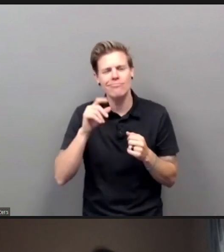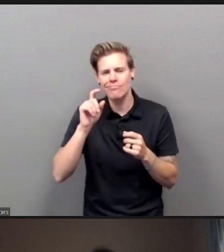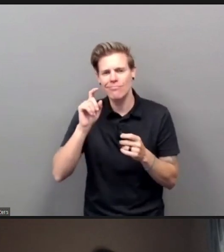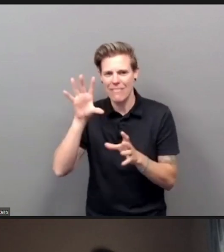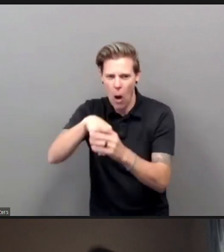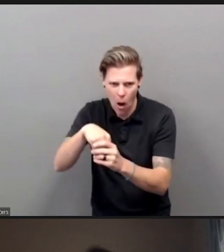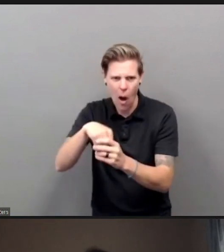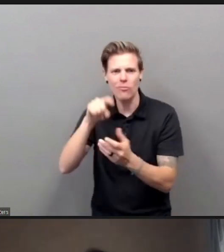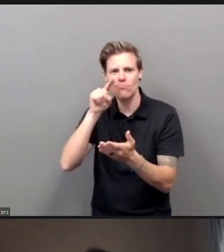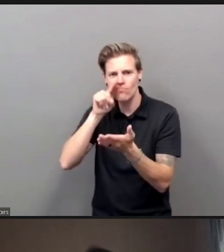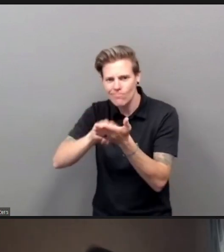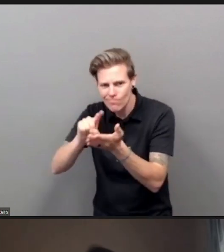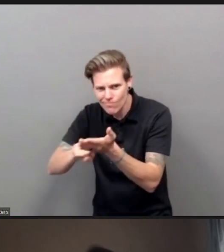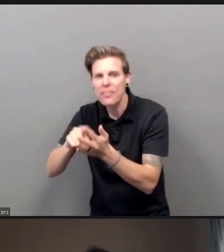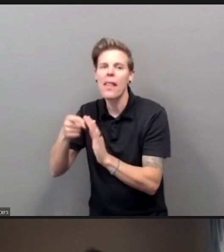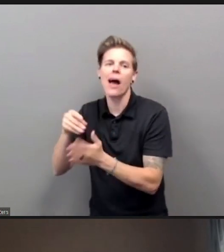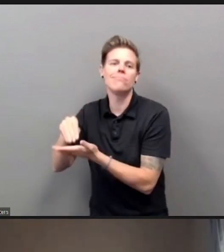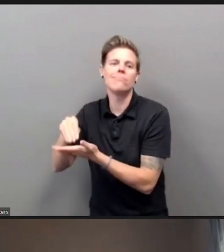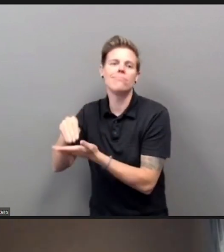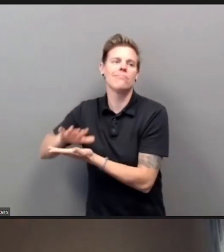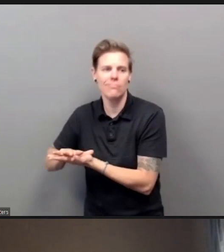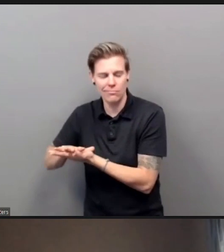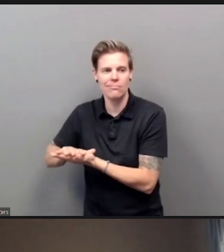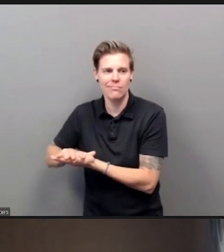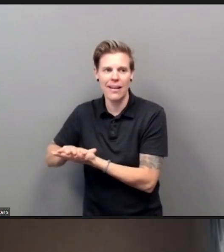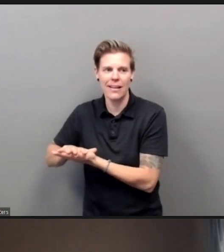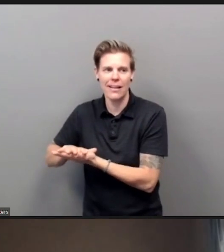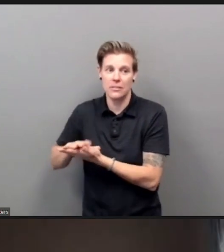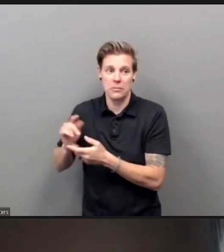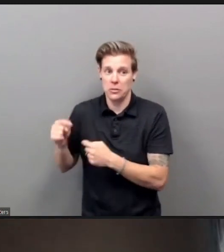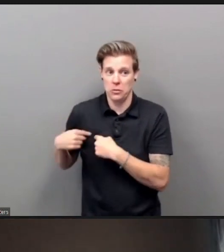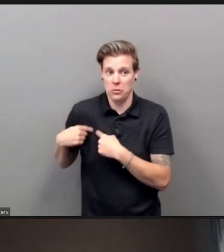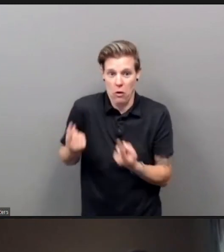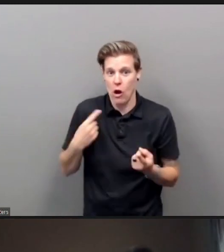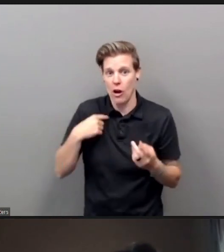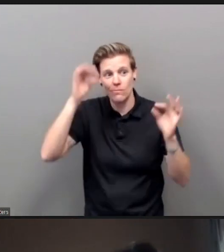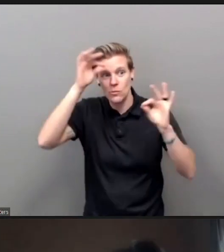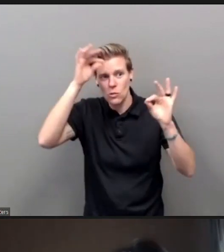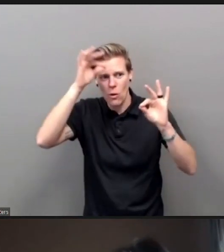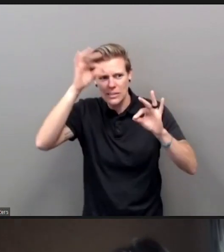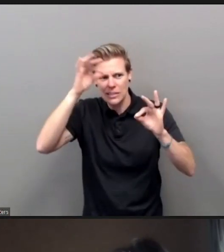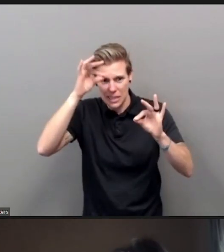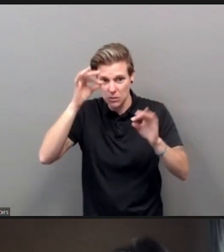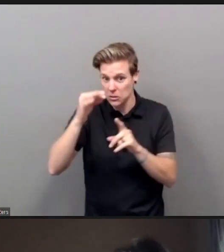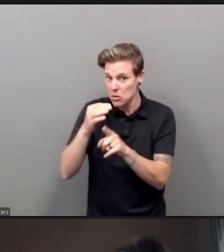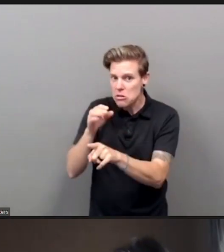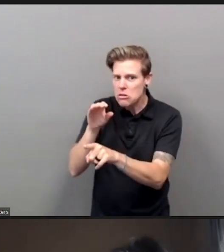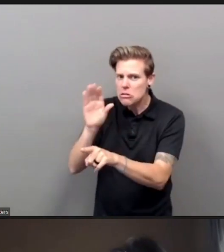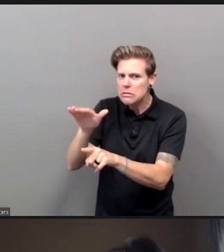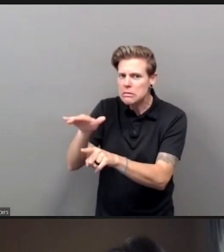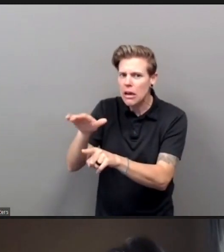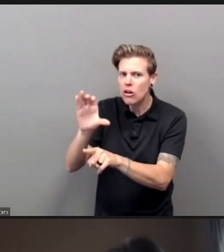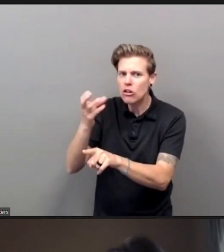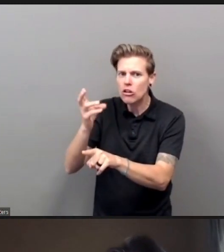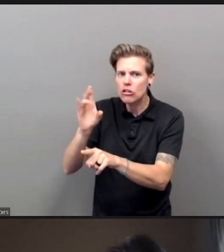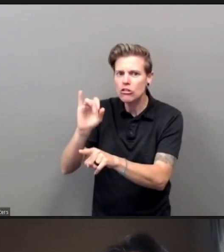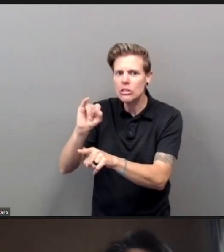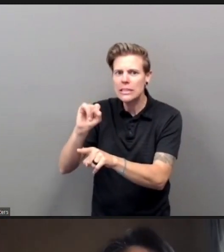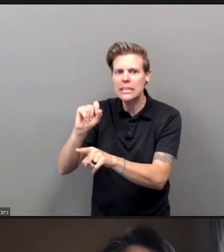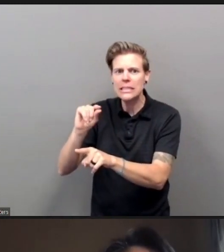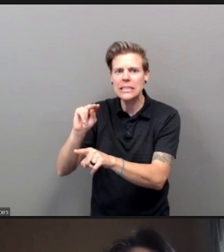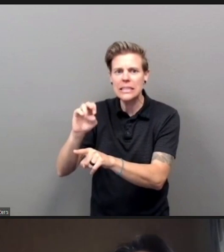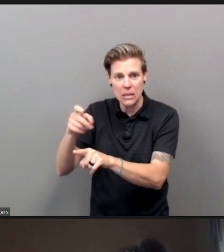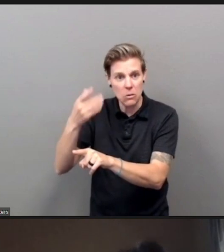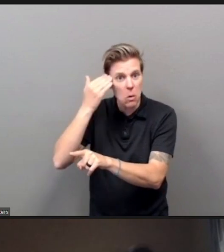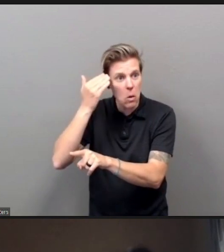my list, and we will. I don't know, Christine, do you know anything more about this than I do? I think we've reached out to the